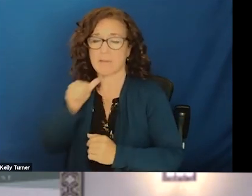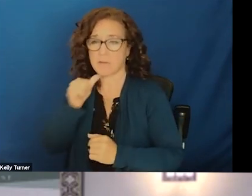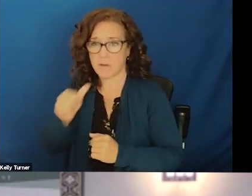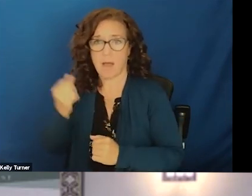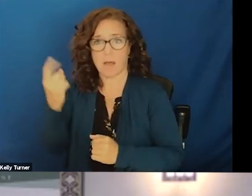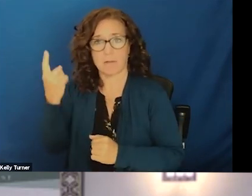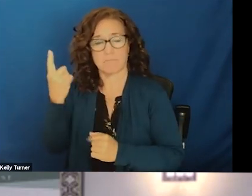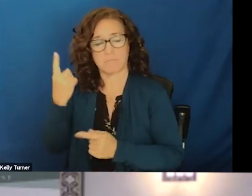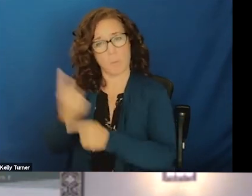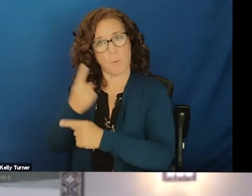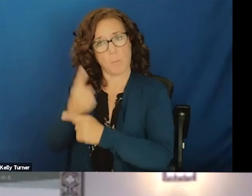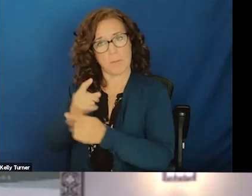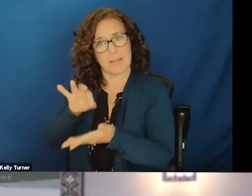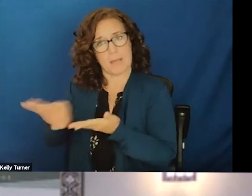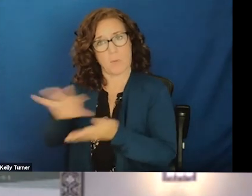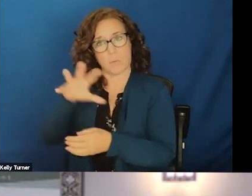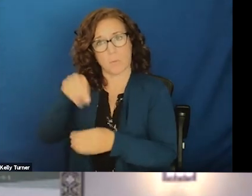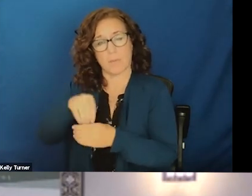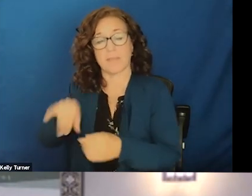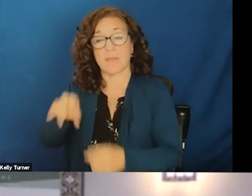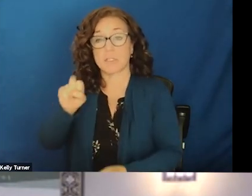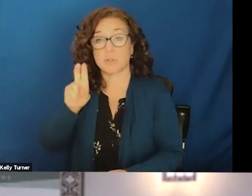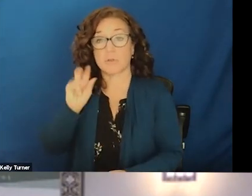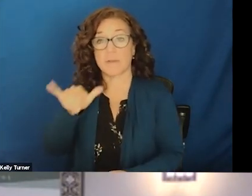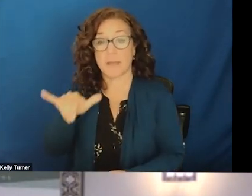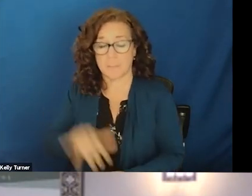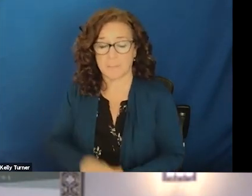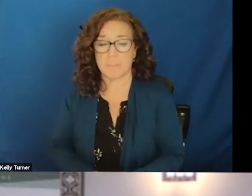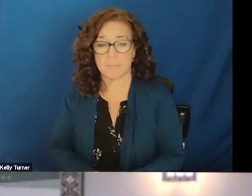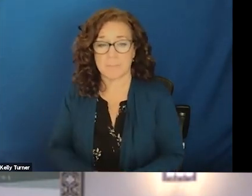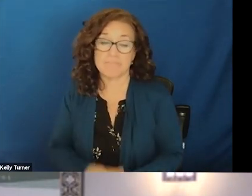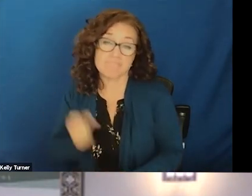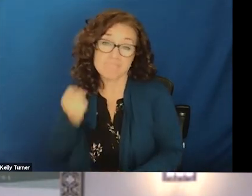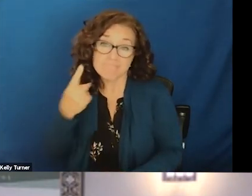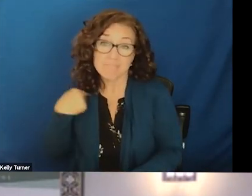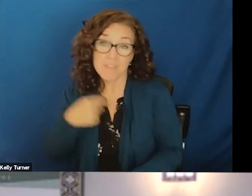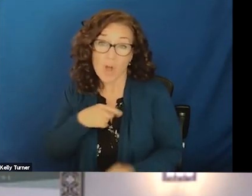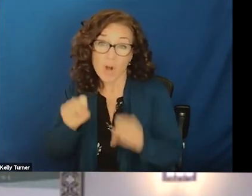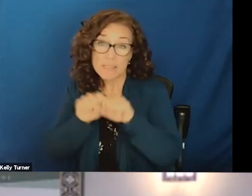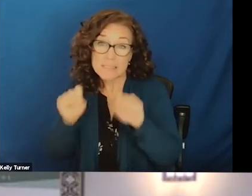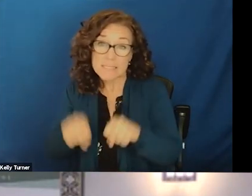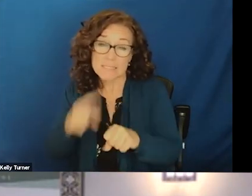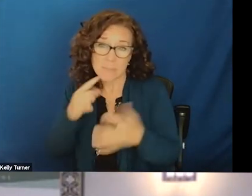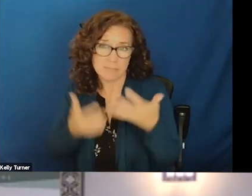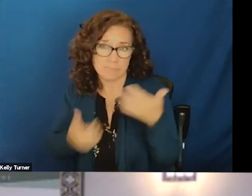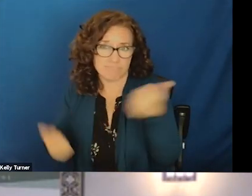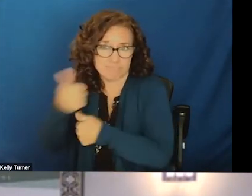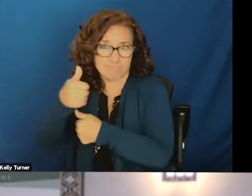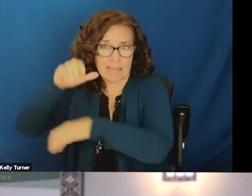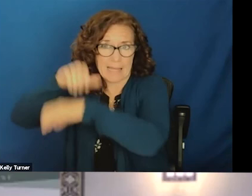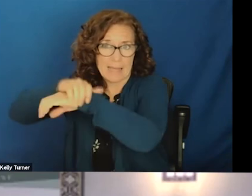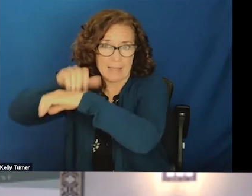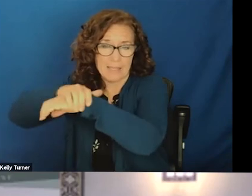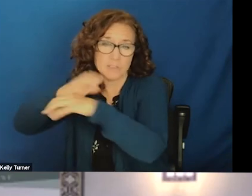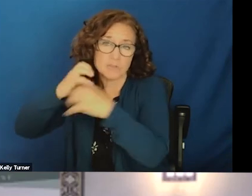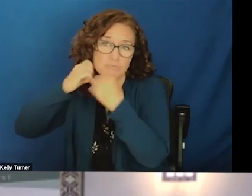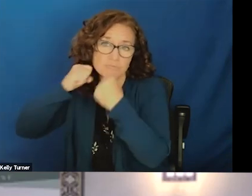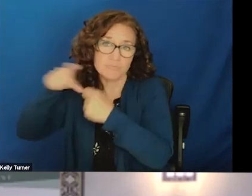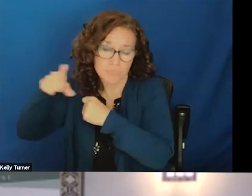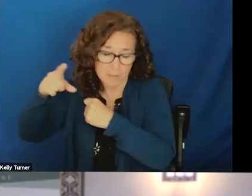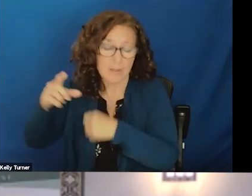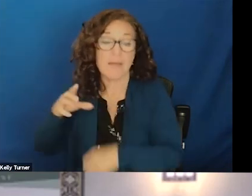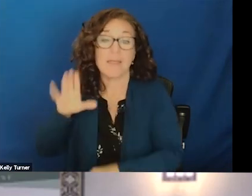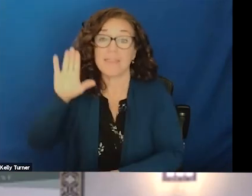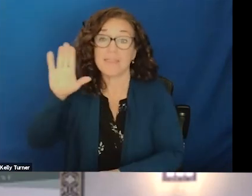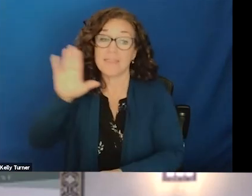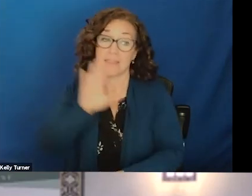in the survey. Within an English-dominant educational system, barriers to access and understanding are already